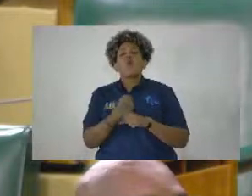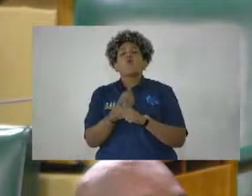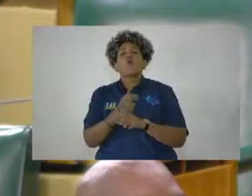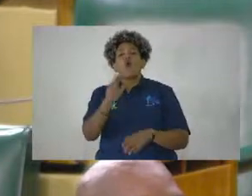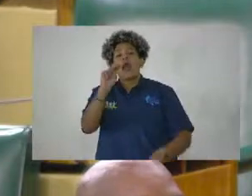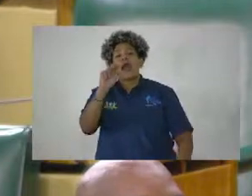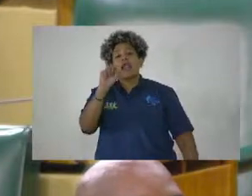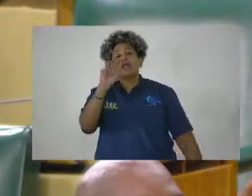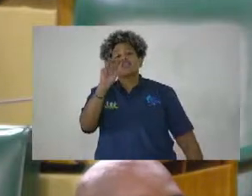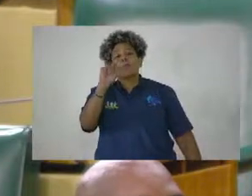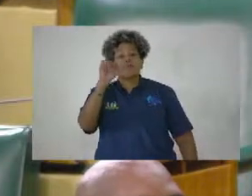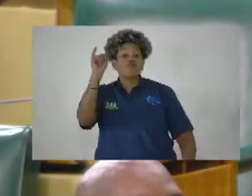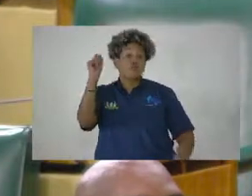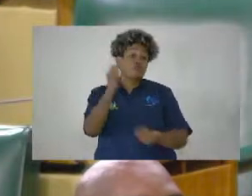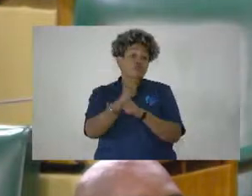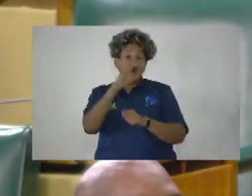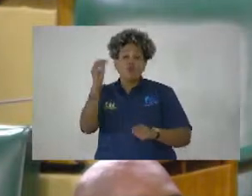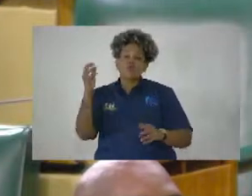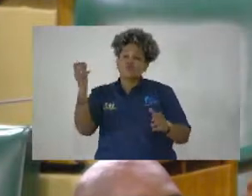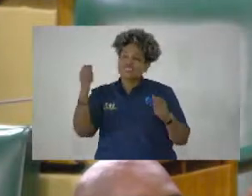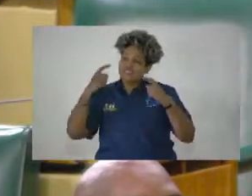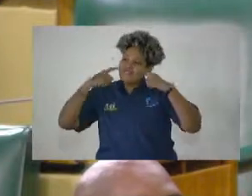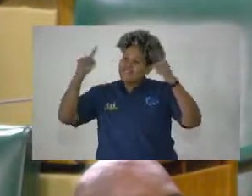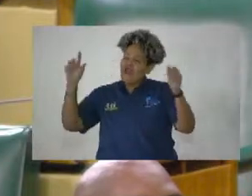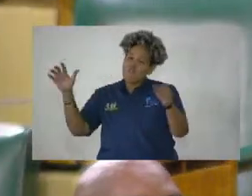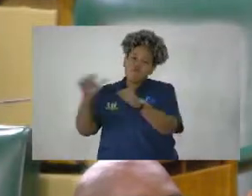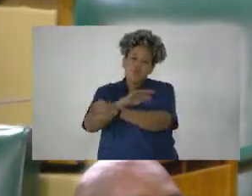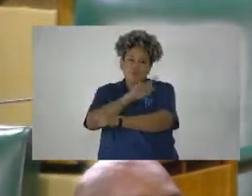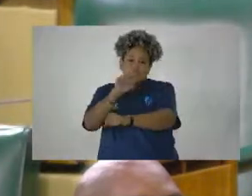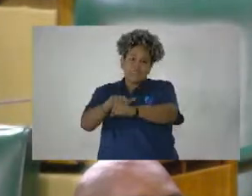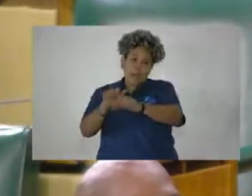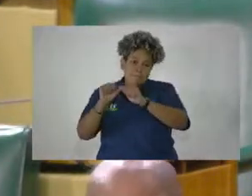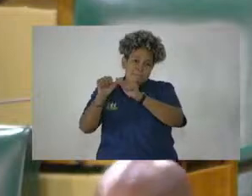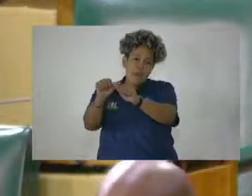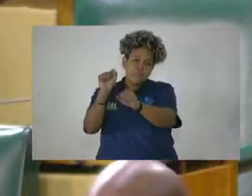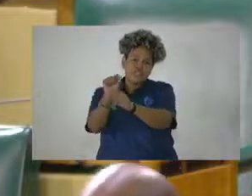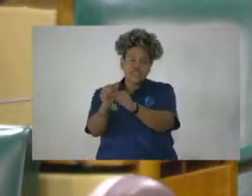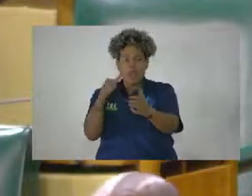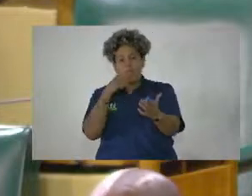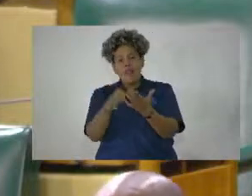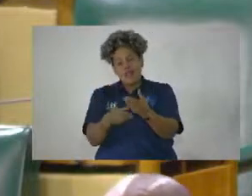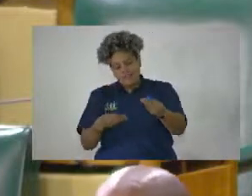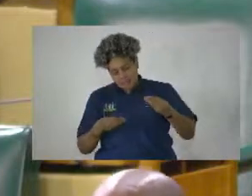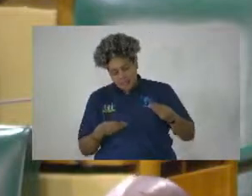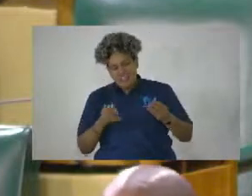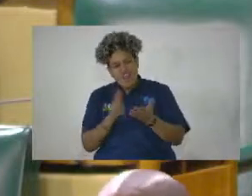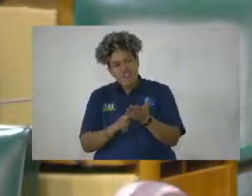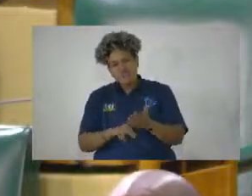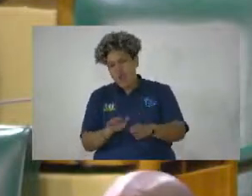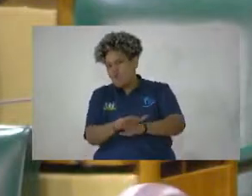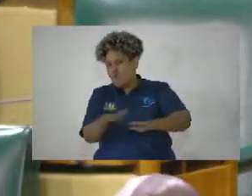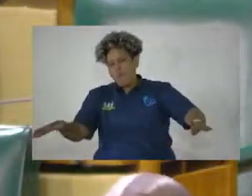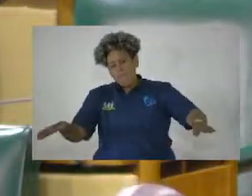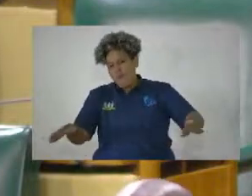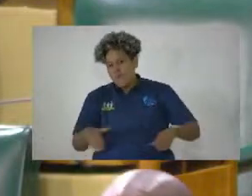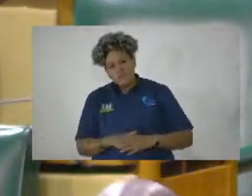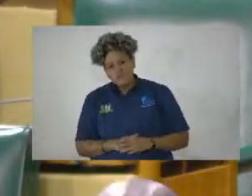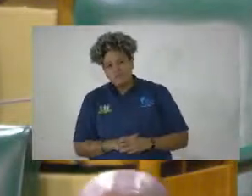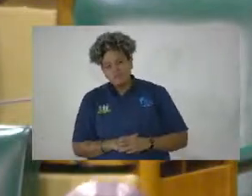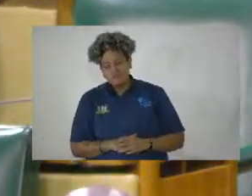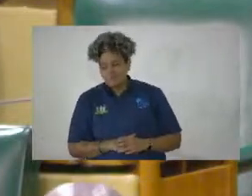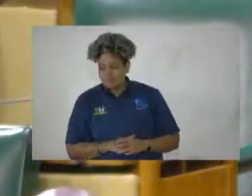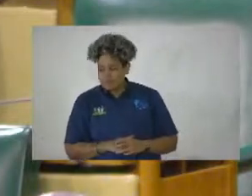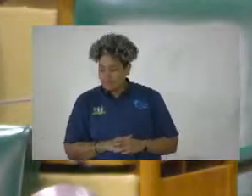the NSWMA received their permanent job letters, Mr. Speaker.